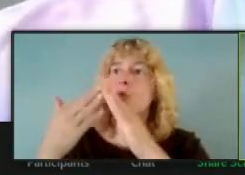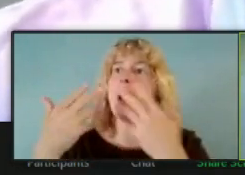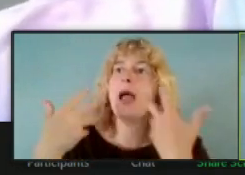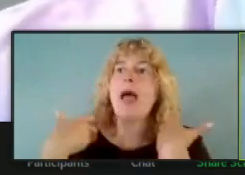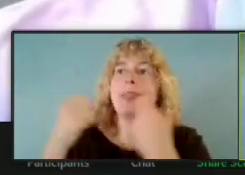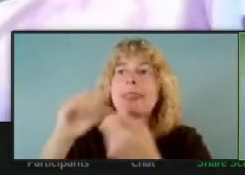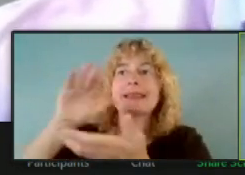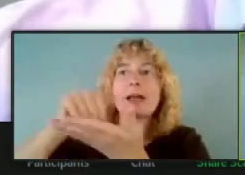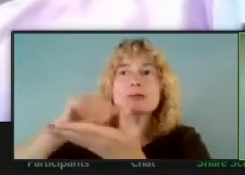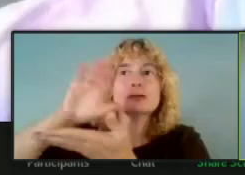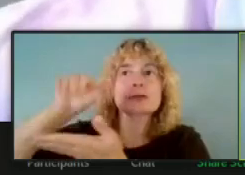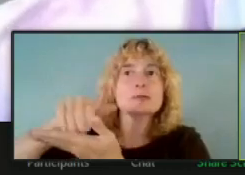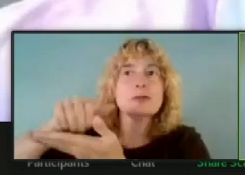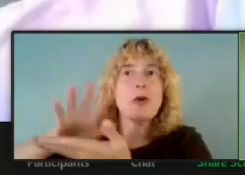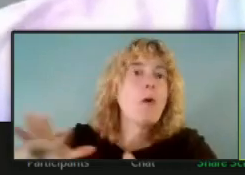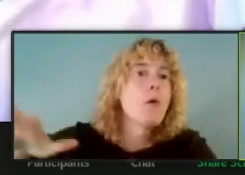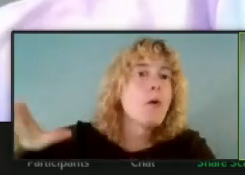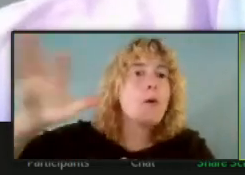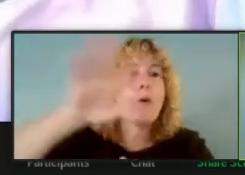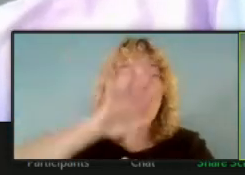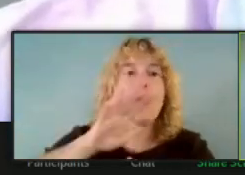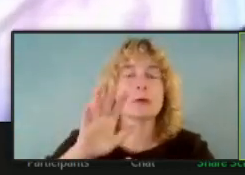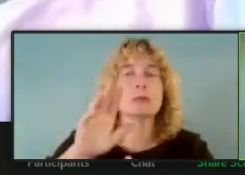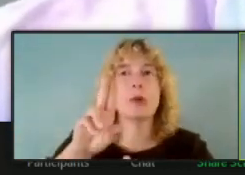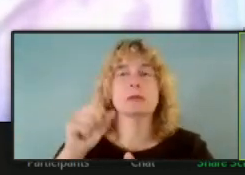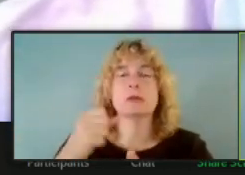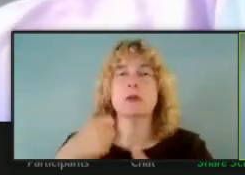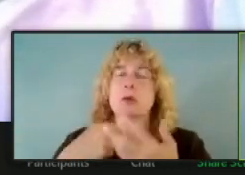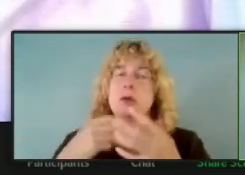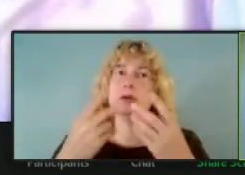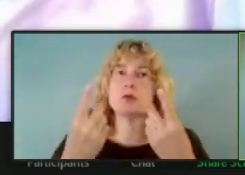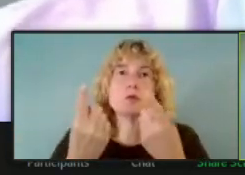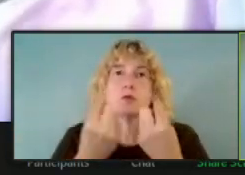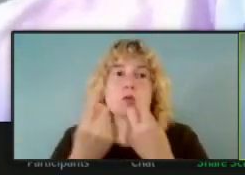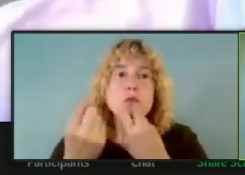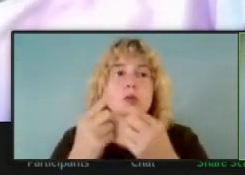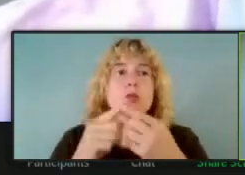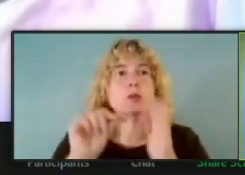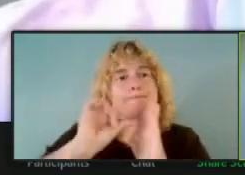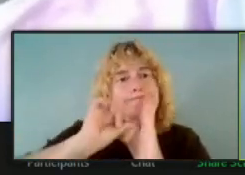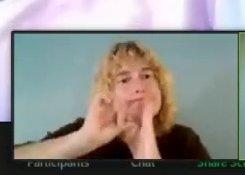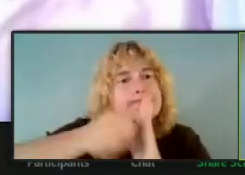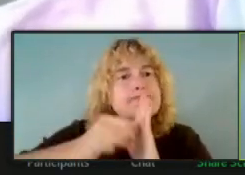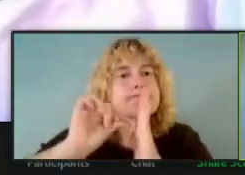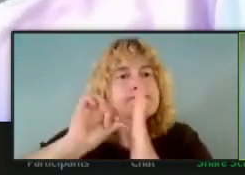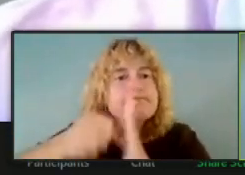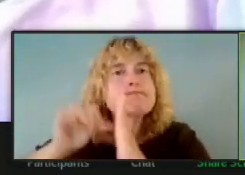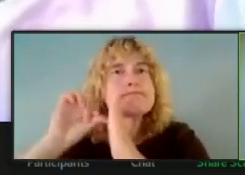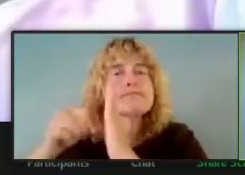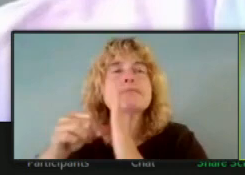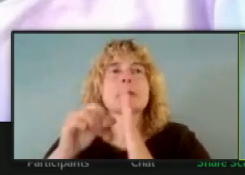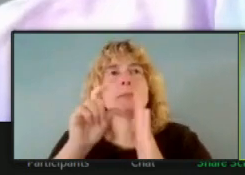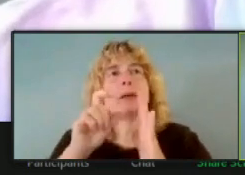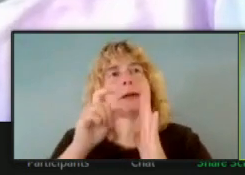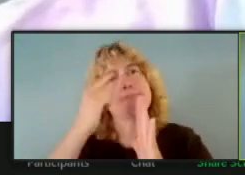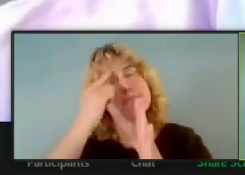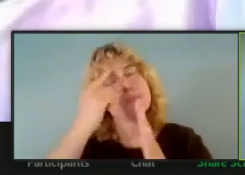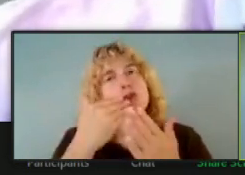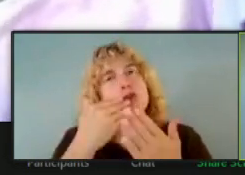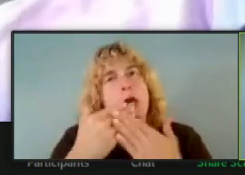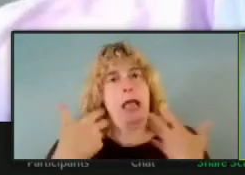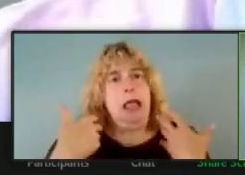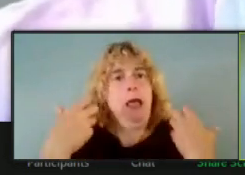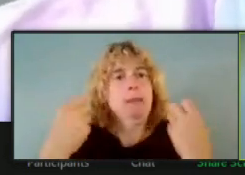of stuff to make sure that we're emphasizing health within our community as well. And so we do have a few events that are happening. And one of